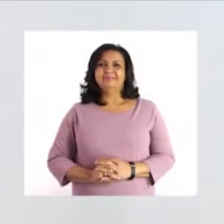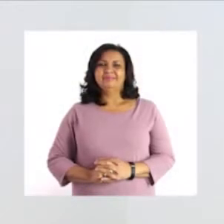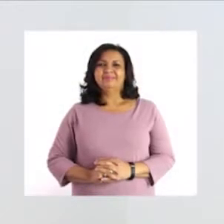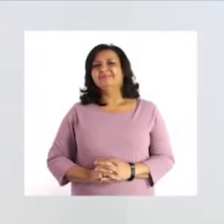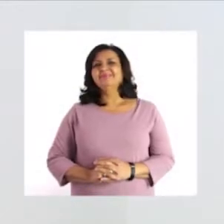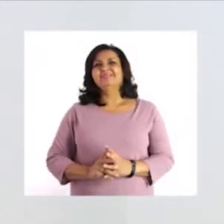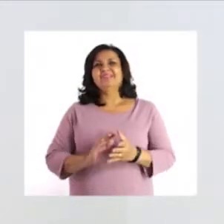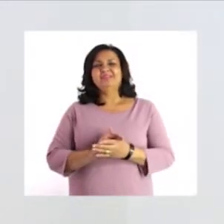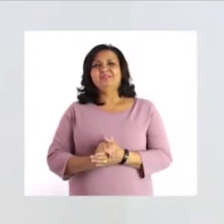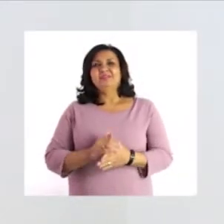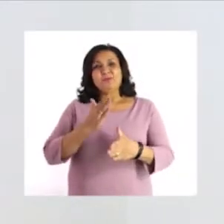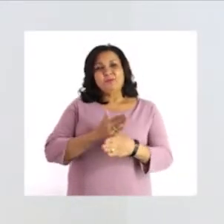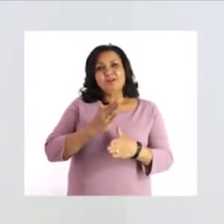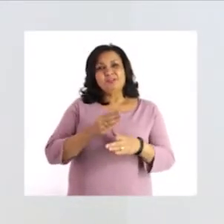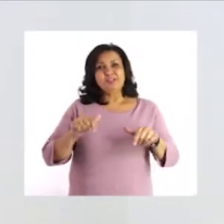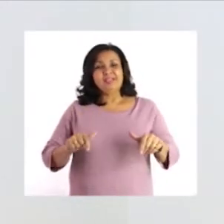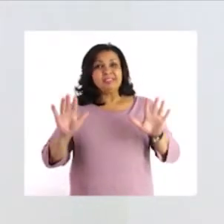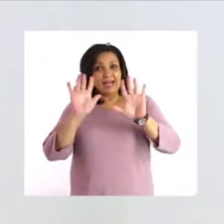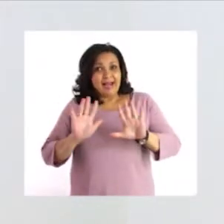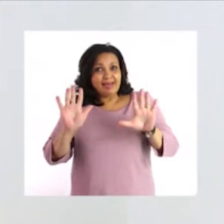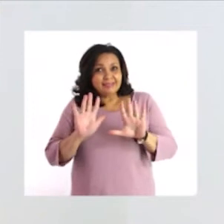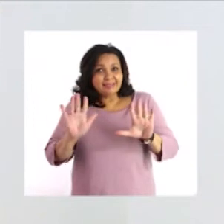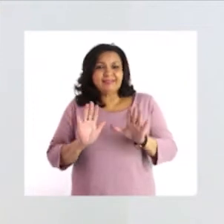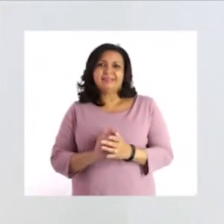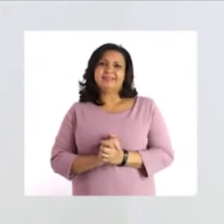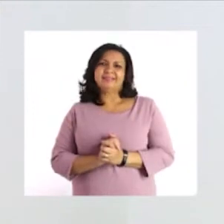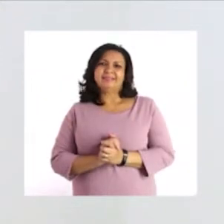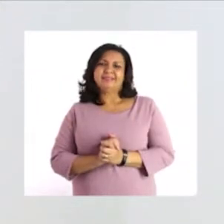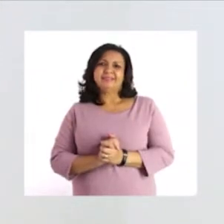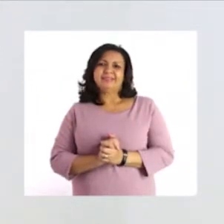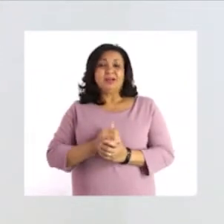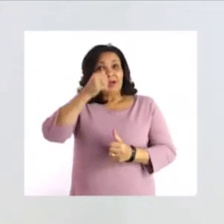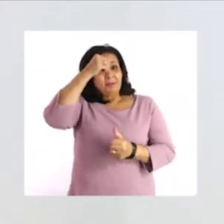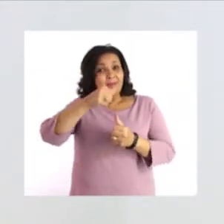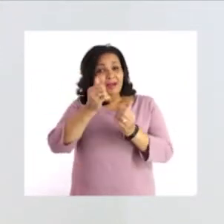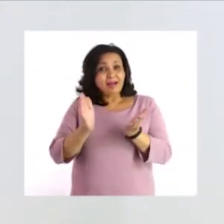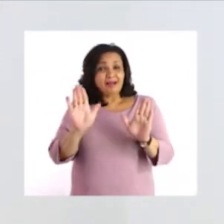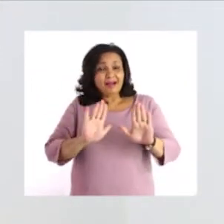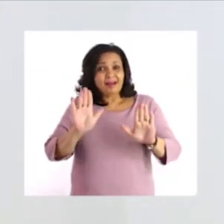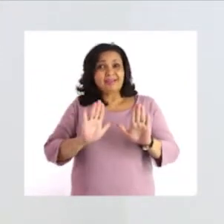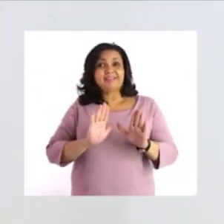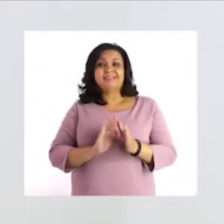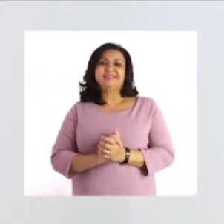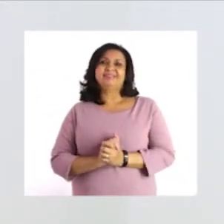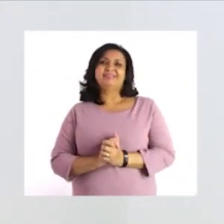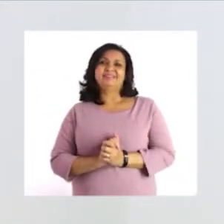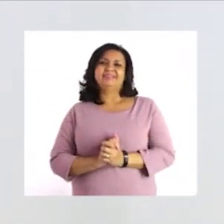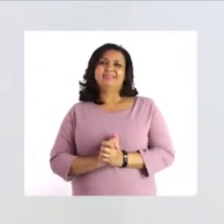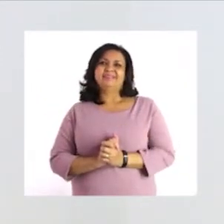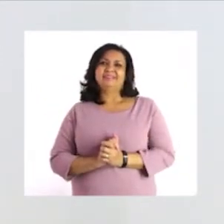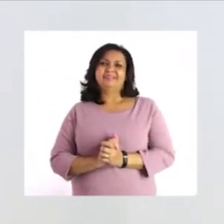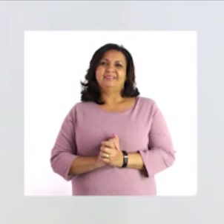Well friends, our lesson today is on colors. Now when you remember the colors around you, you would look at things